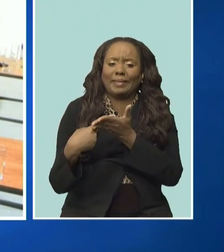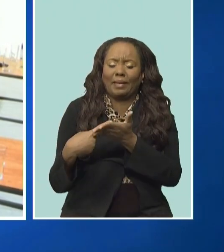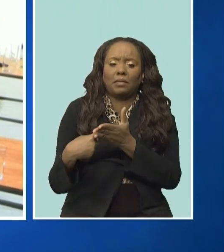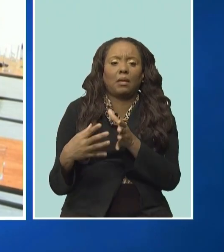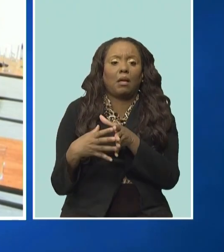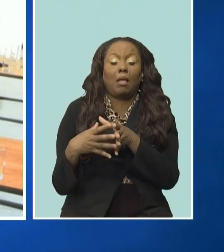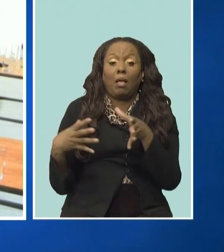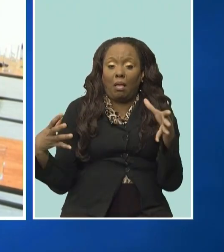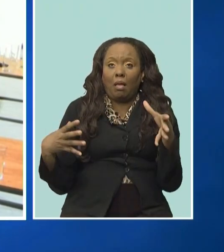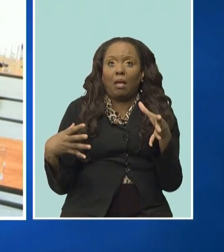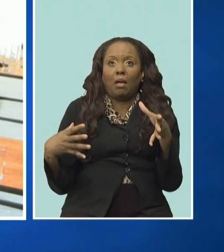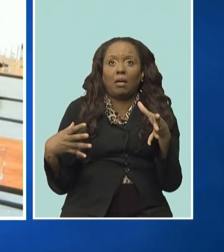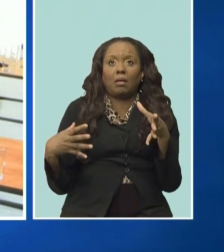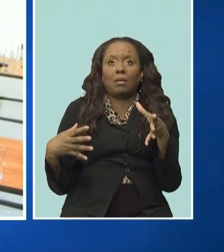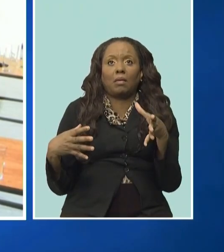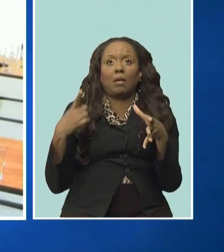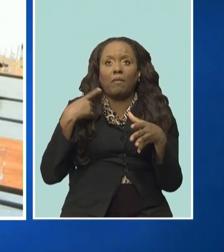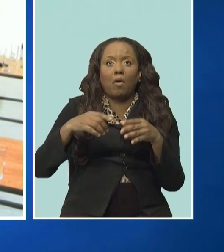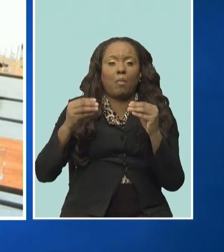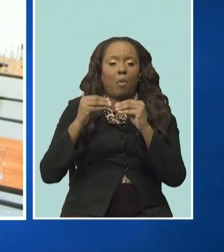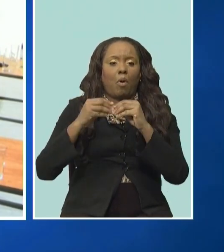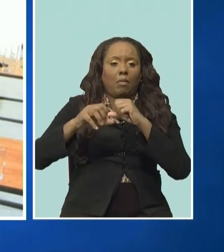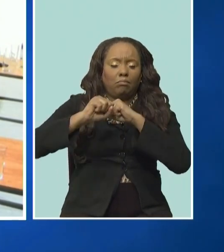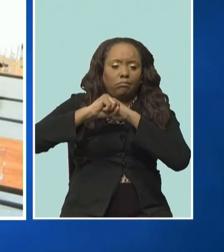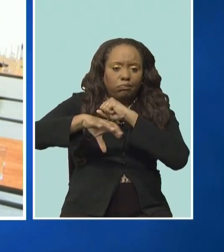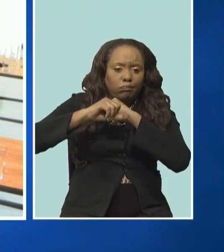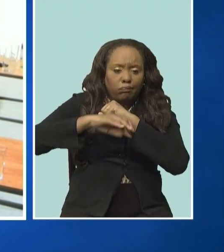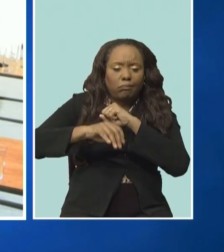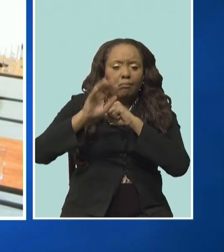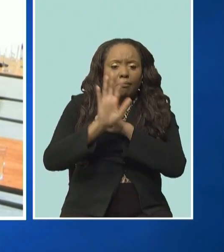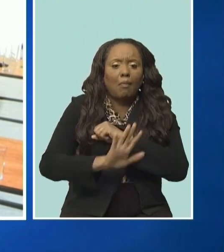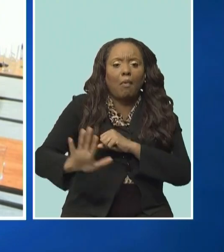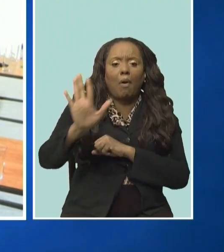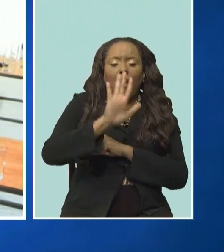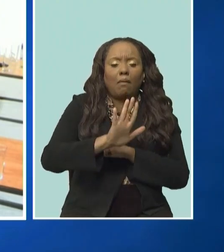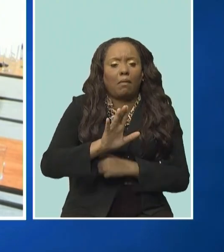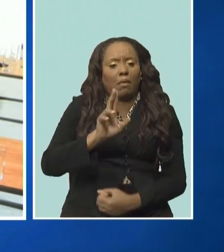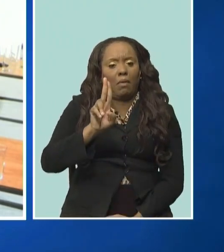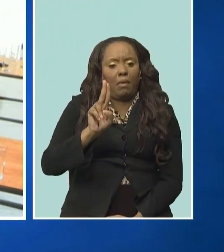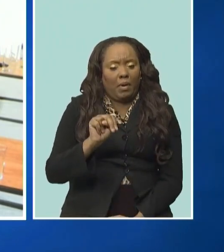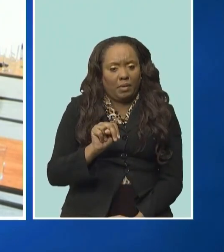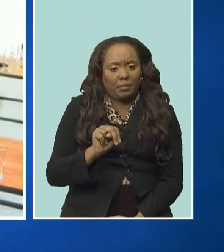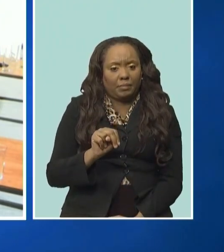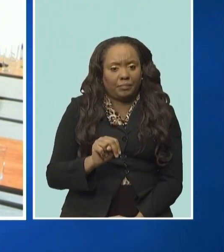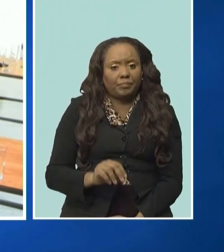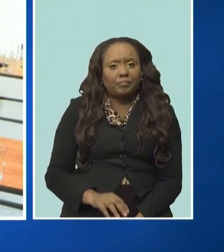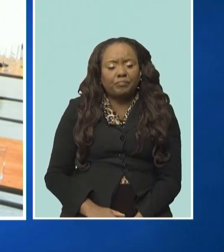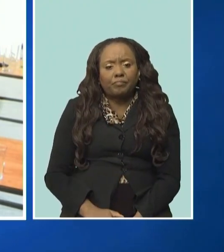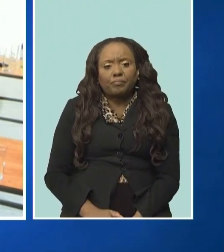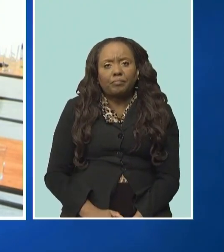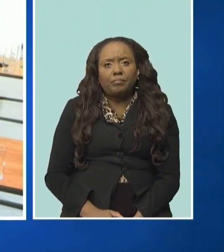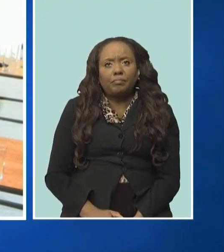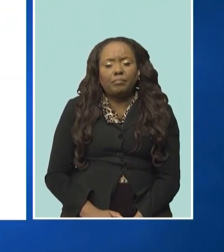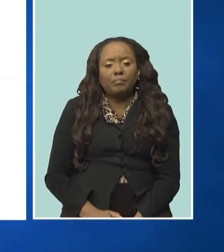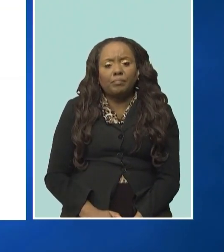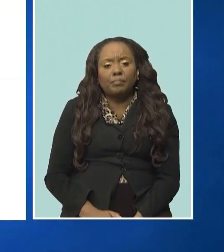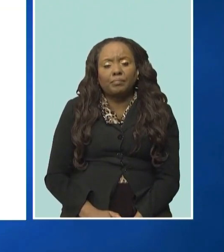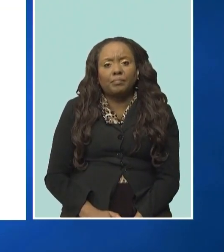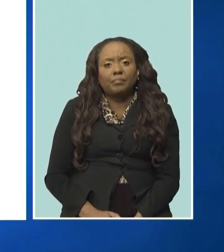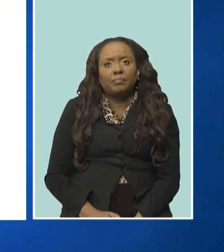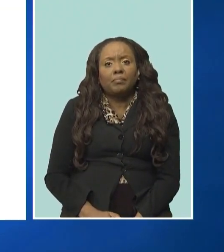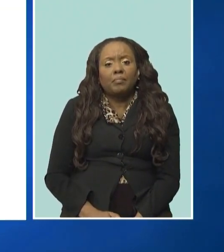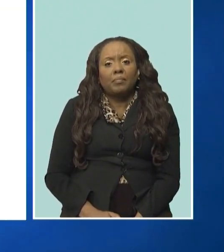is being advocated throughout the UN, is a species of the